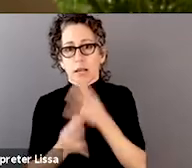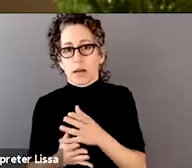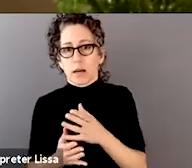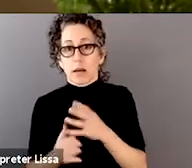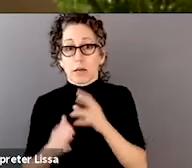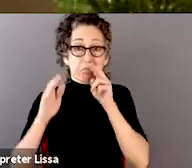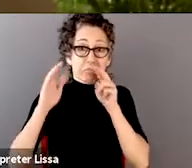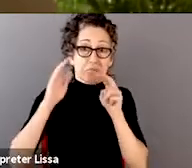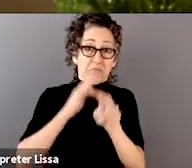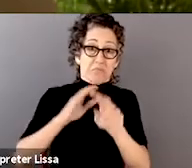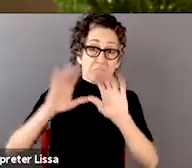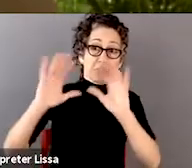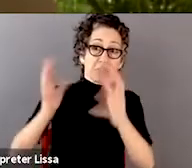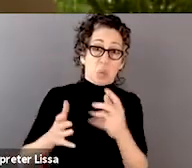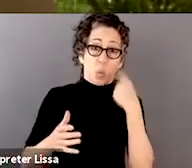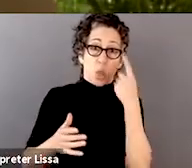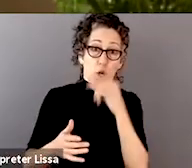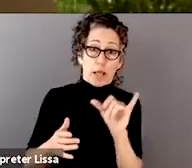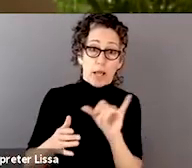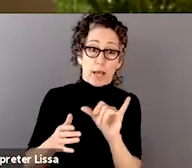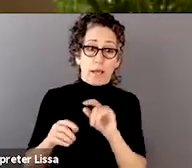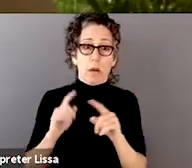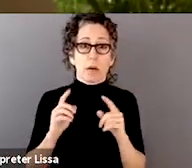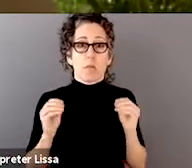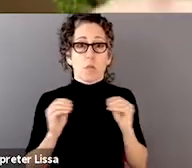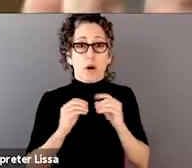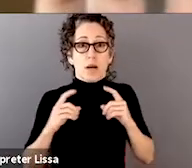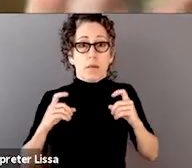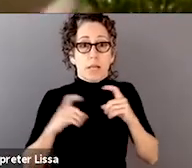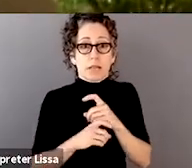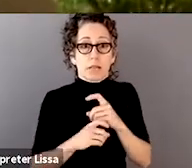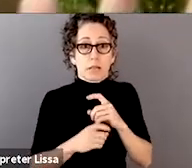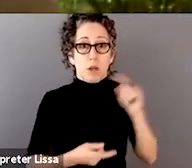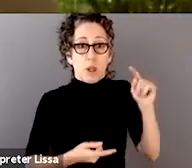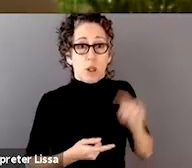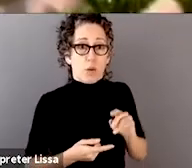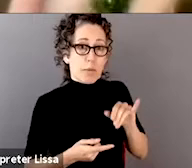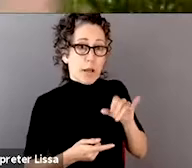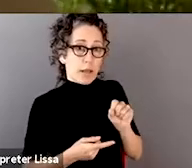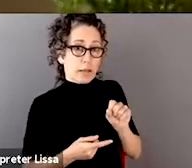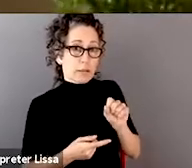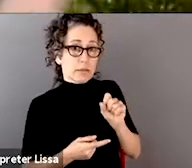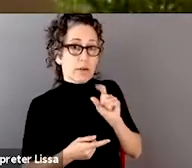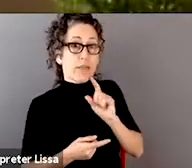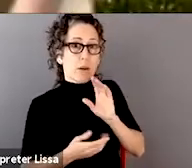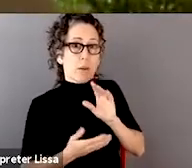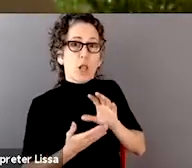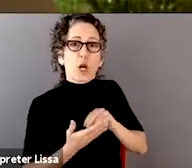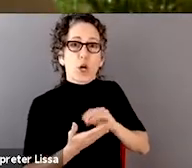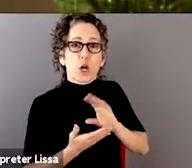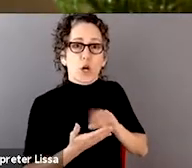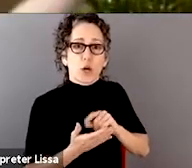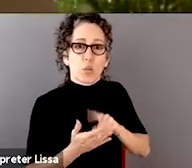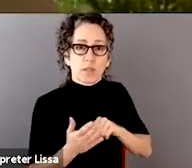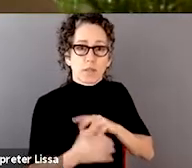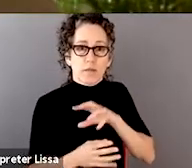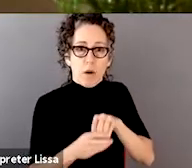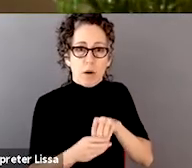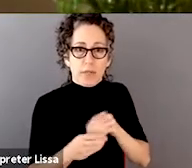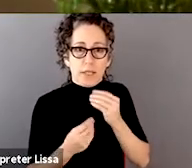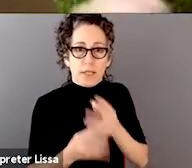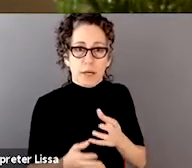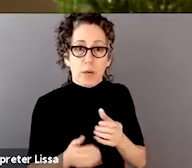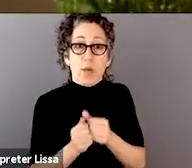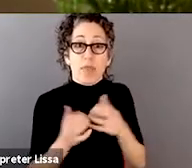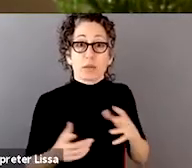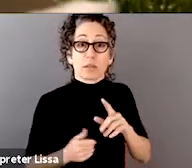like, whereas more complex models would have lower biases because they are going to learn whatever is in the data more without any